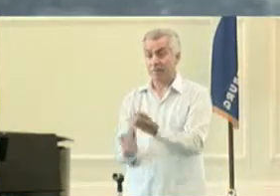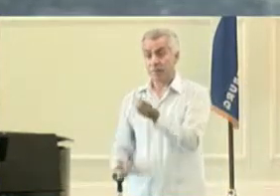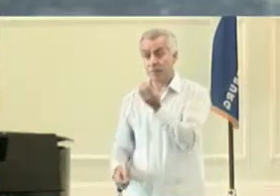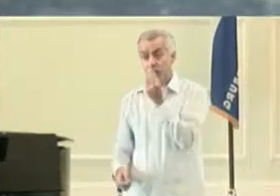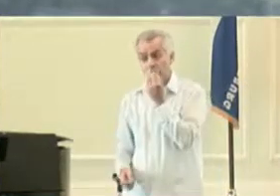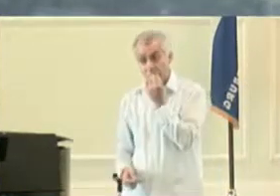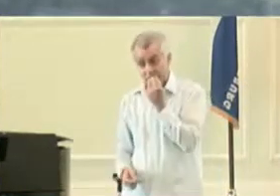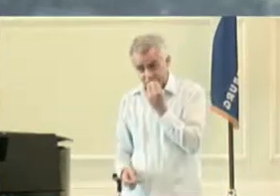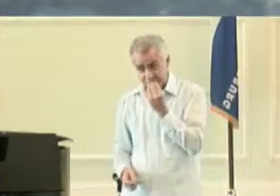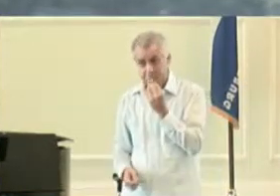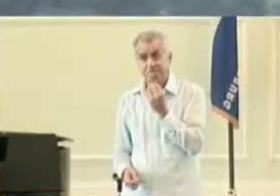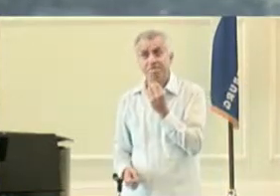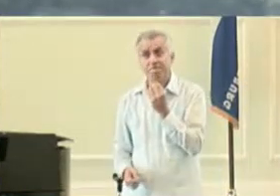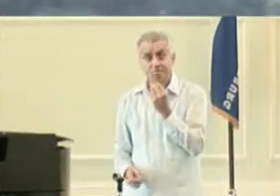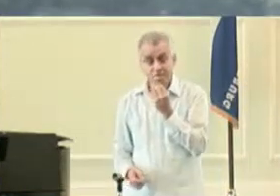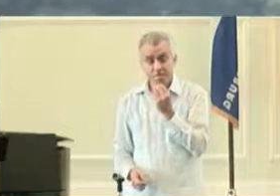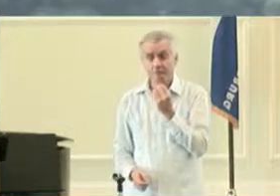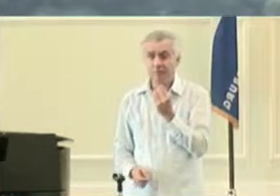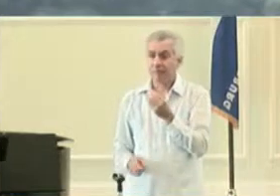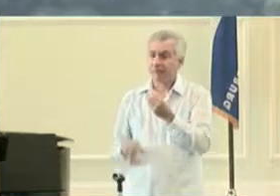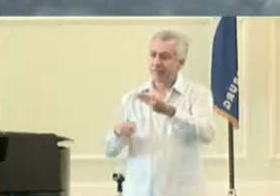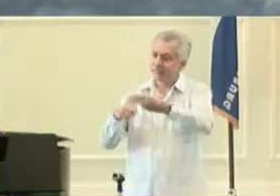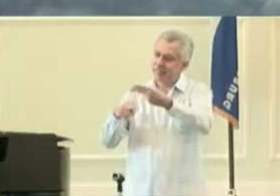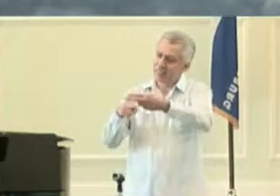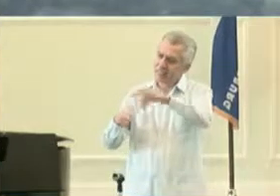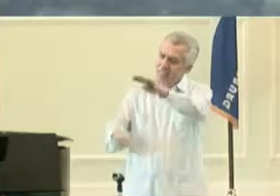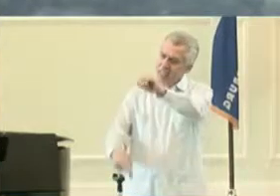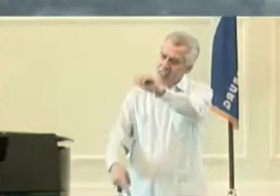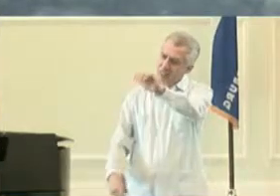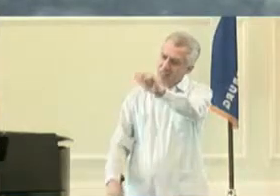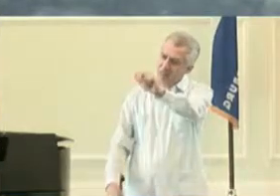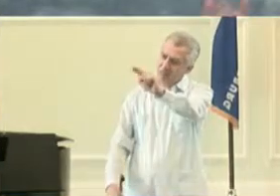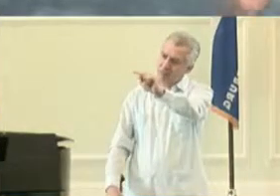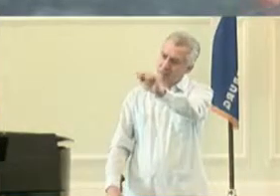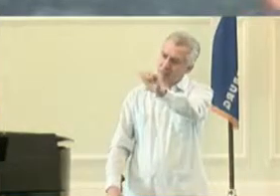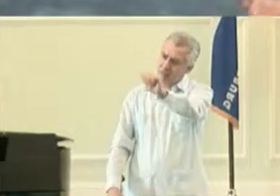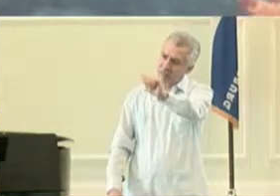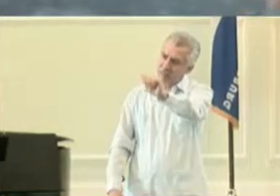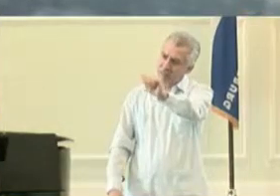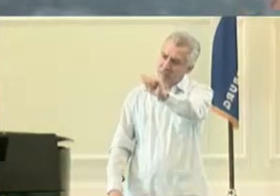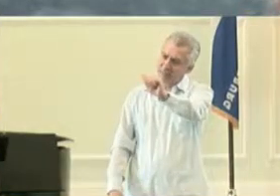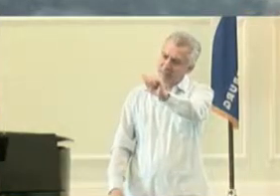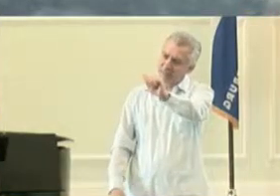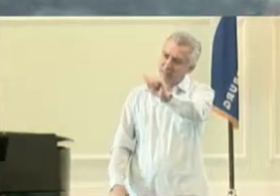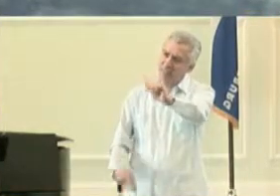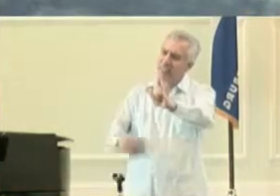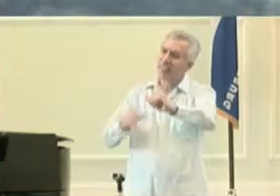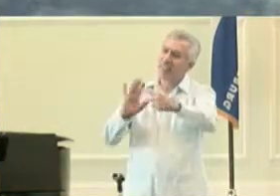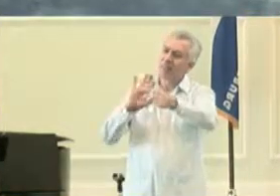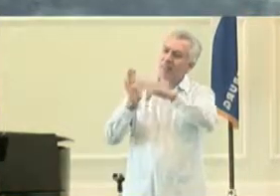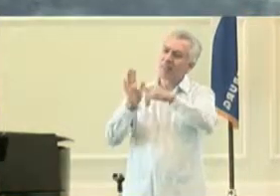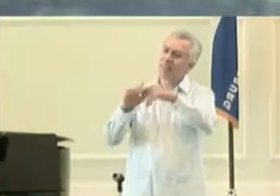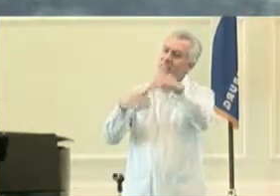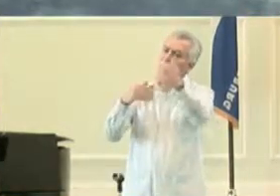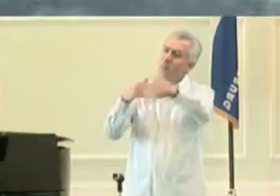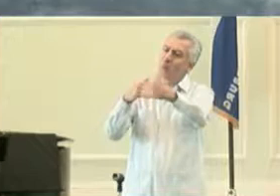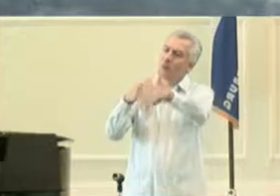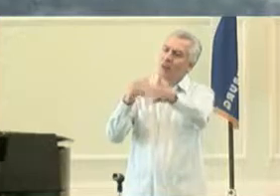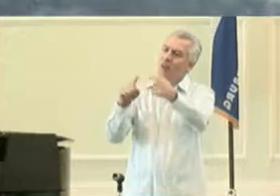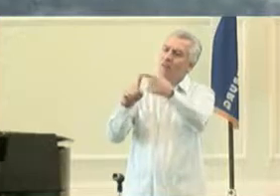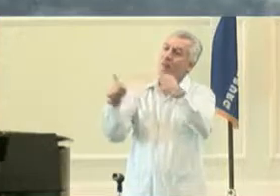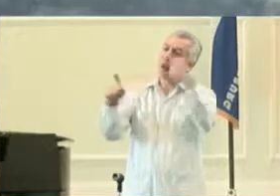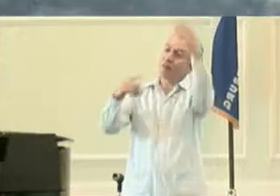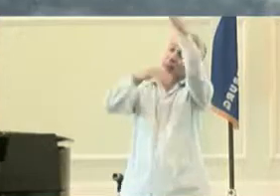them. It was called manna. And it was called bread from heaven. How